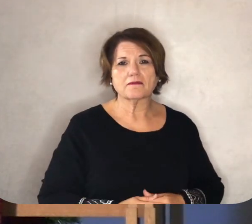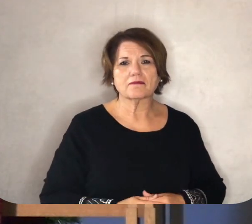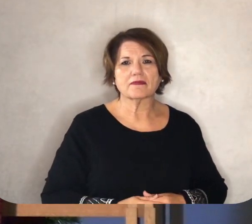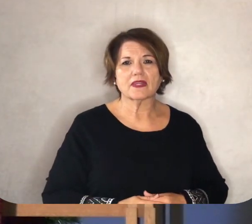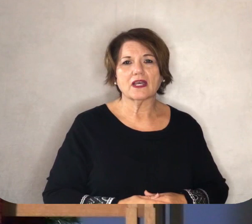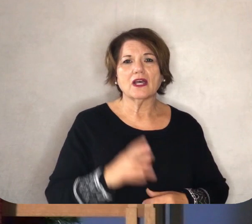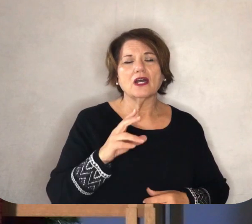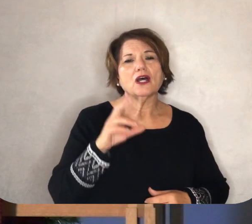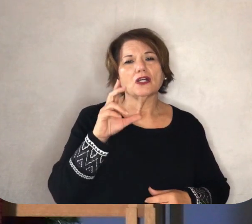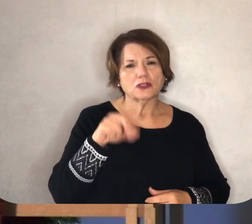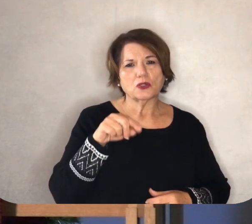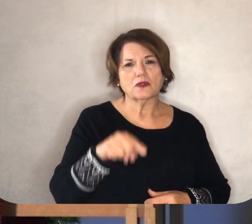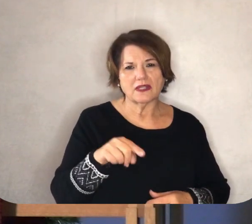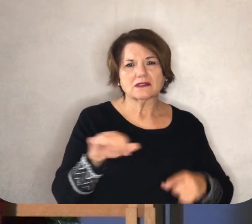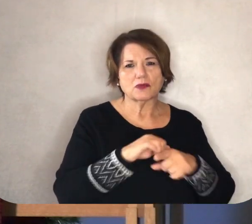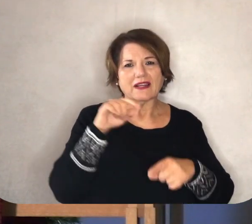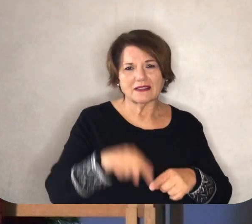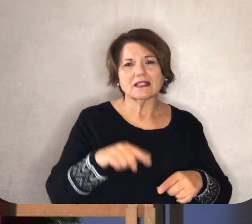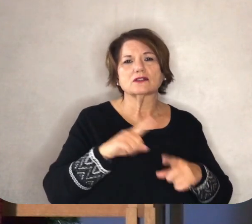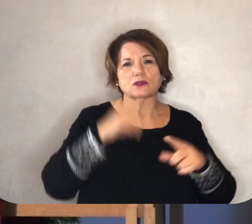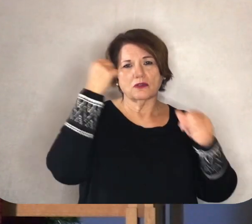Do this, remembering me."